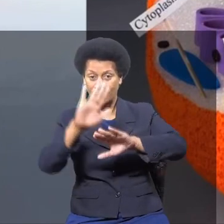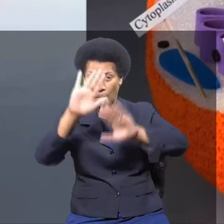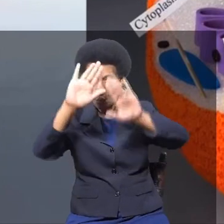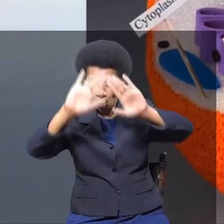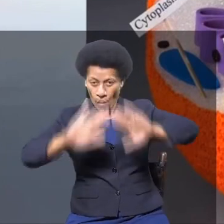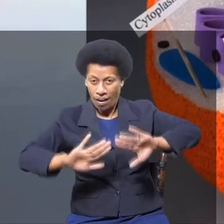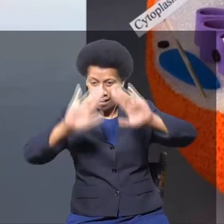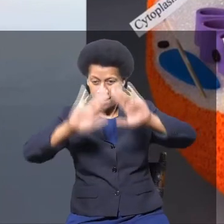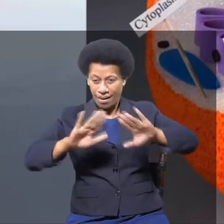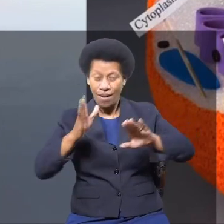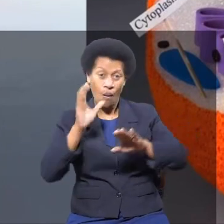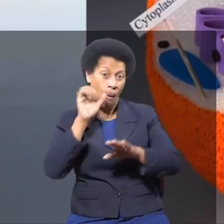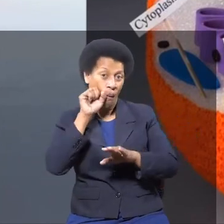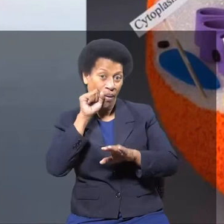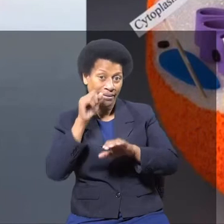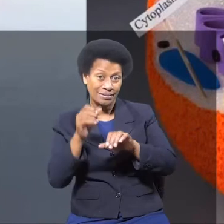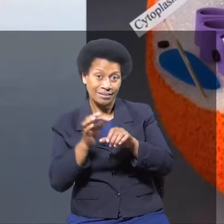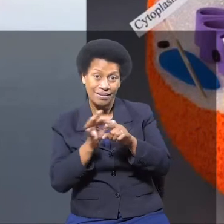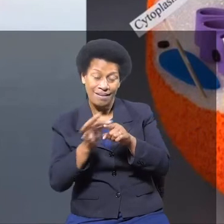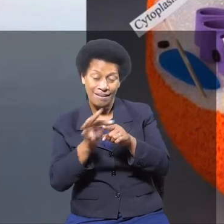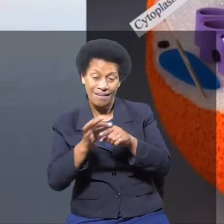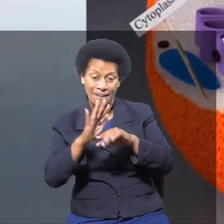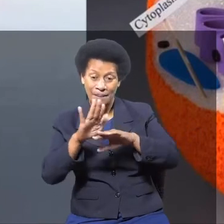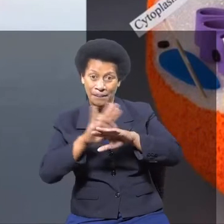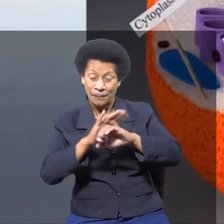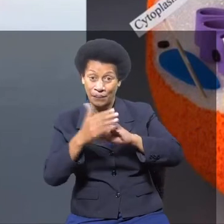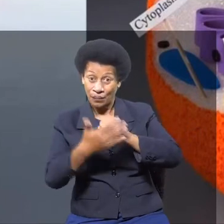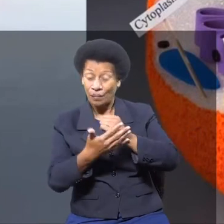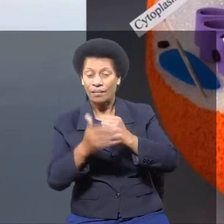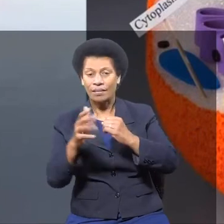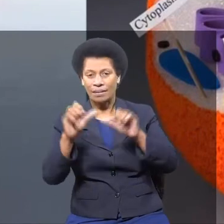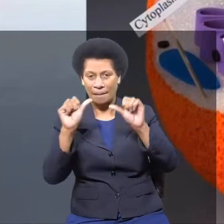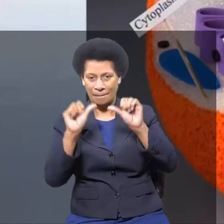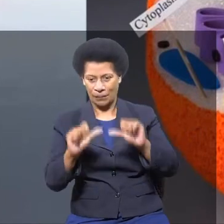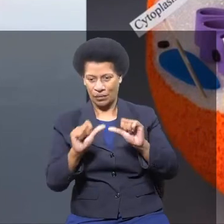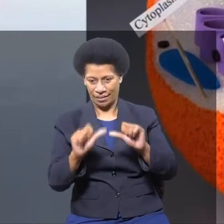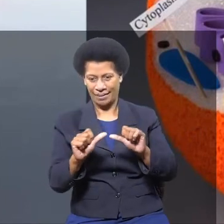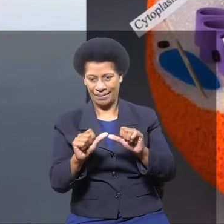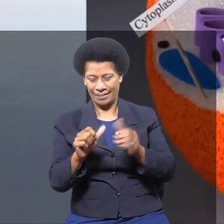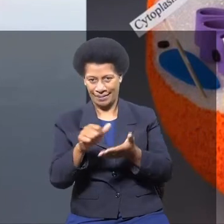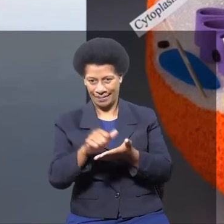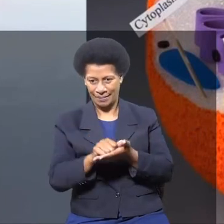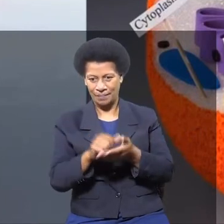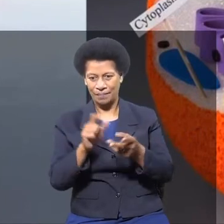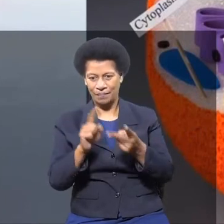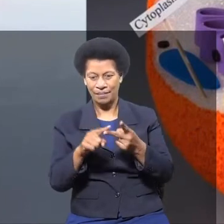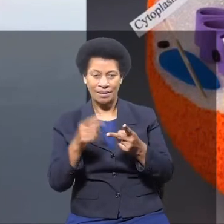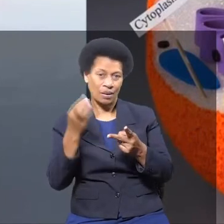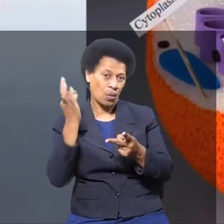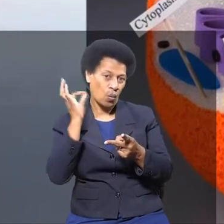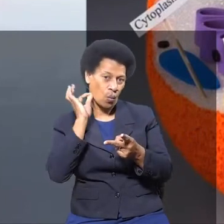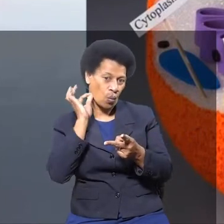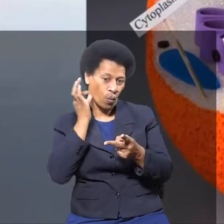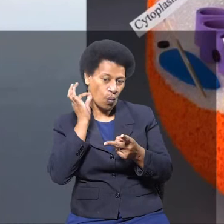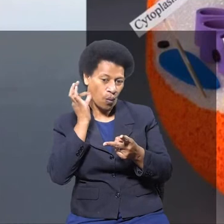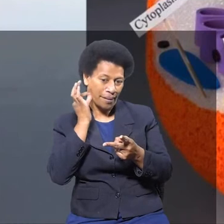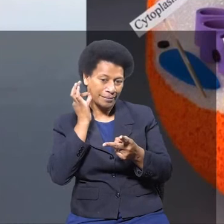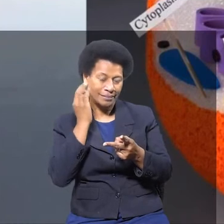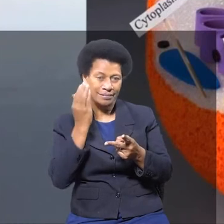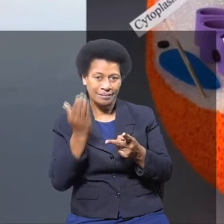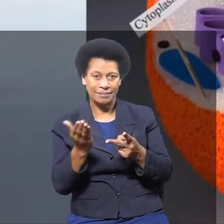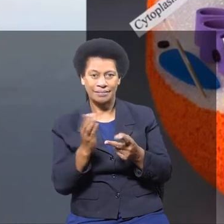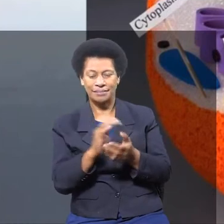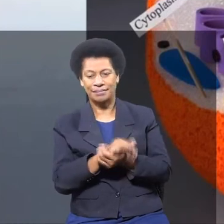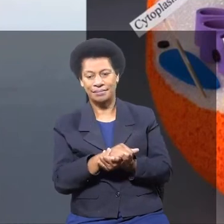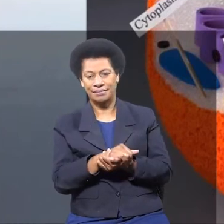wall. That's the orange skin on the ball. And that's what protects the cell. That's what keeps it all together. Then the white foam is